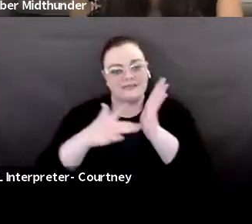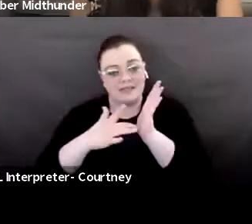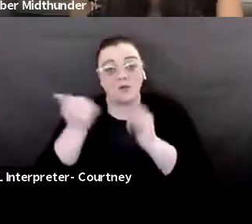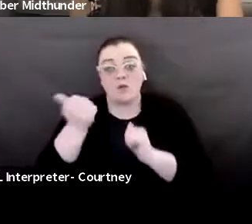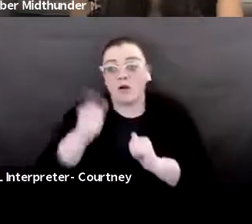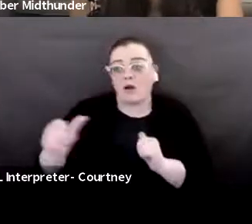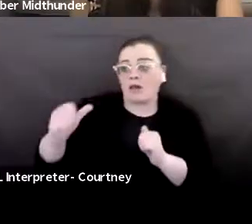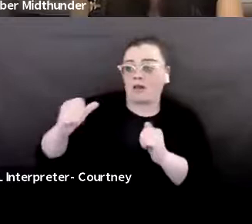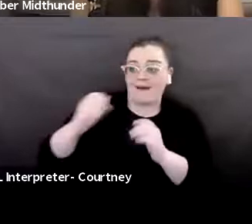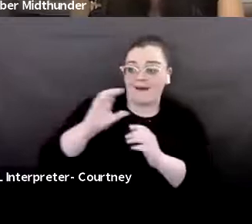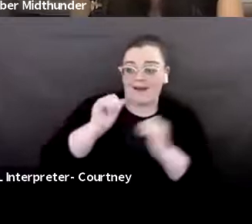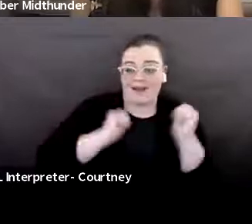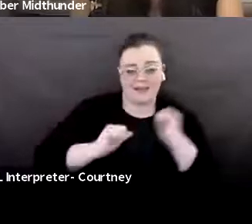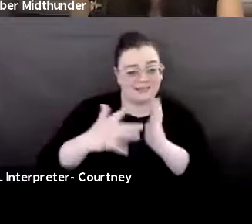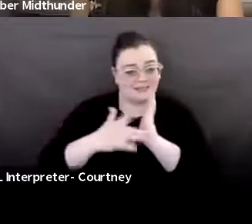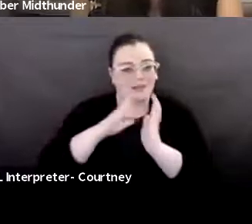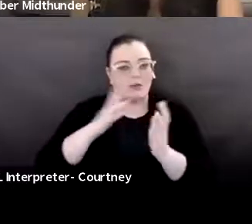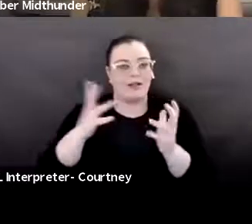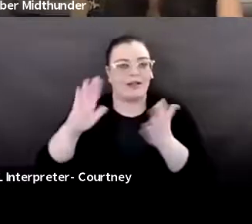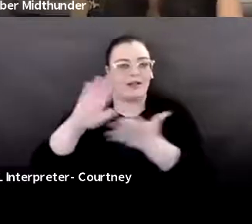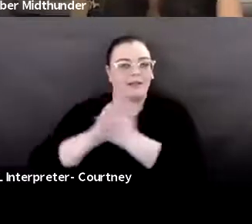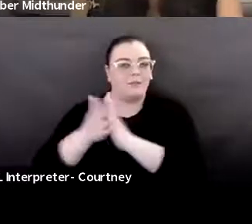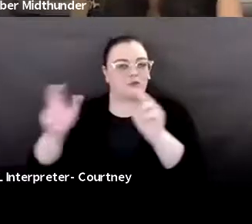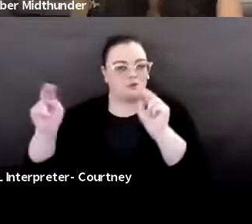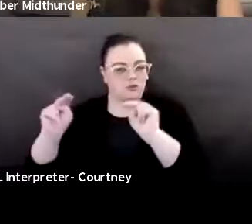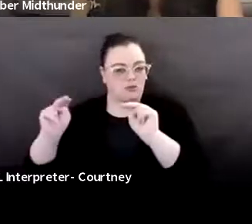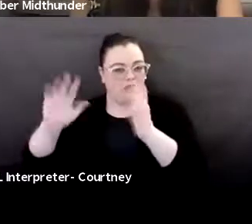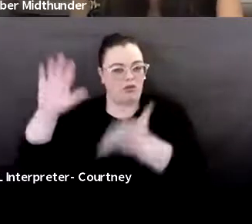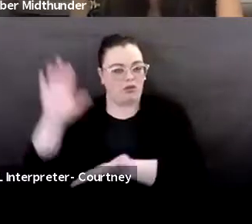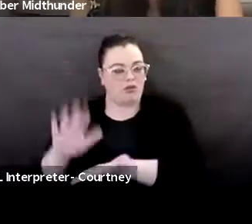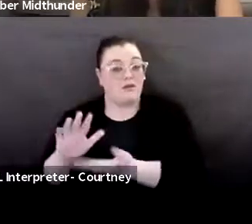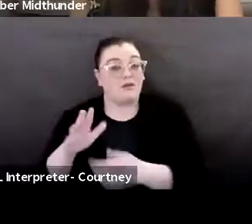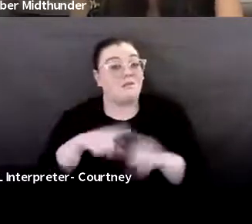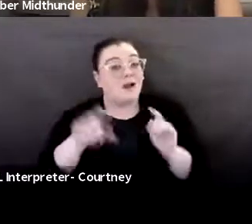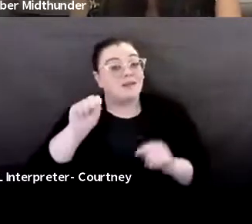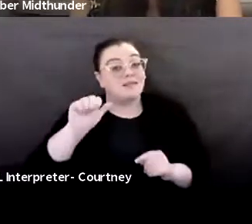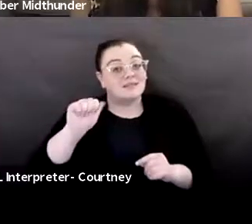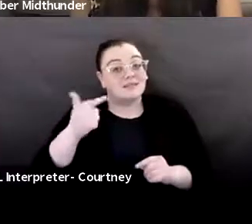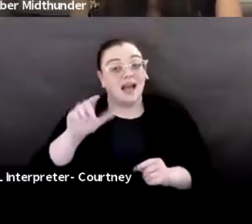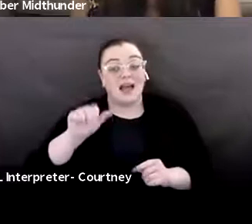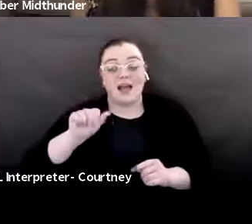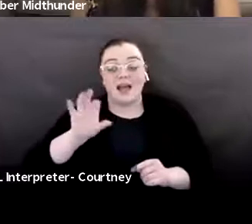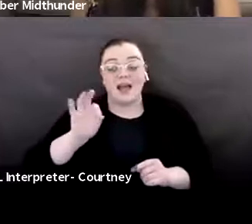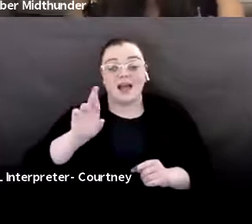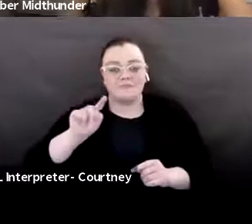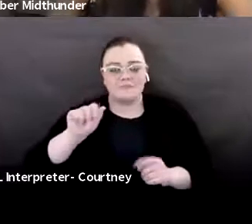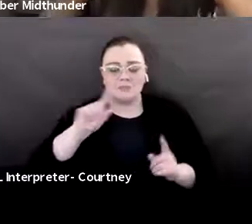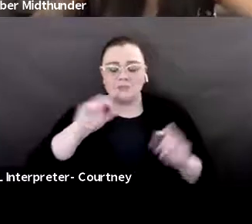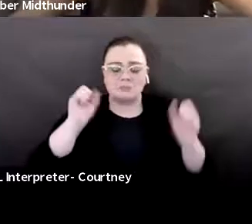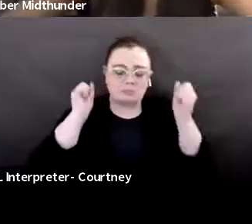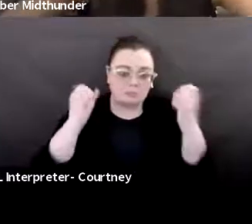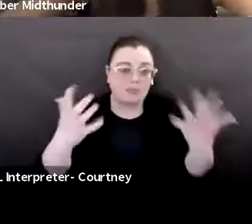neutralizes you. And then also, I know it can be expensive, but you never know. SAG-AFTRA has so many wonderful educational